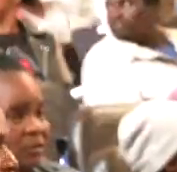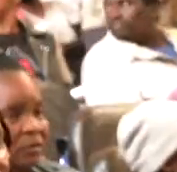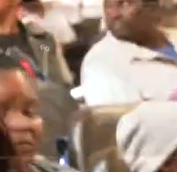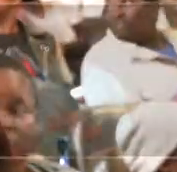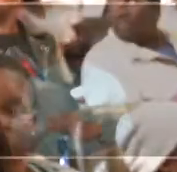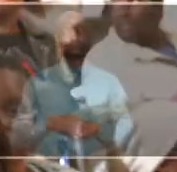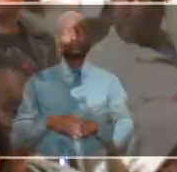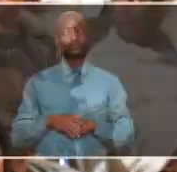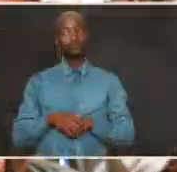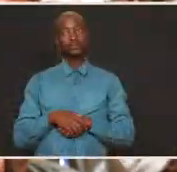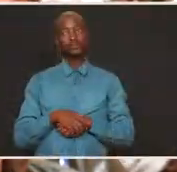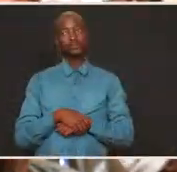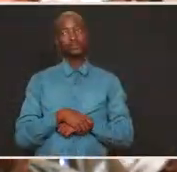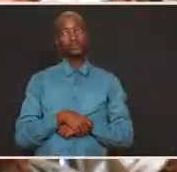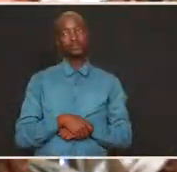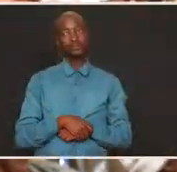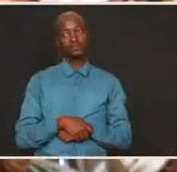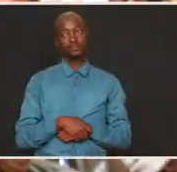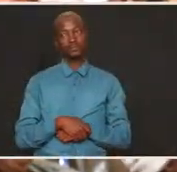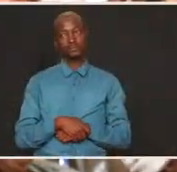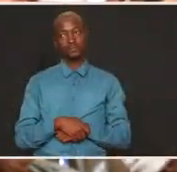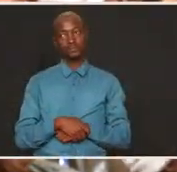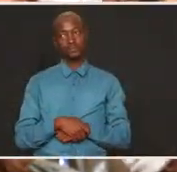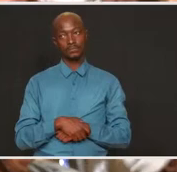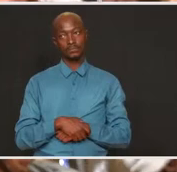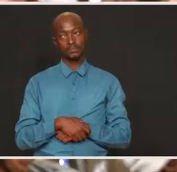and that number last